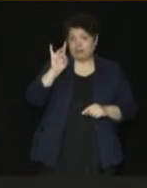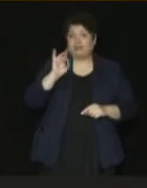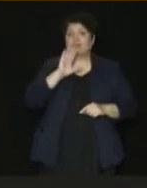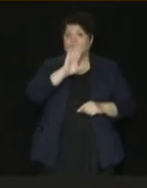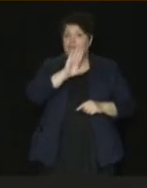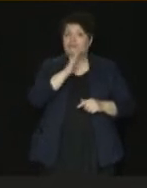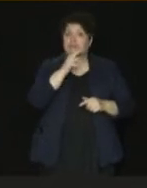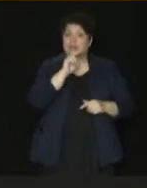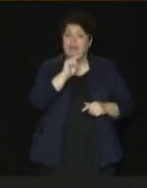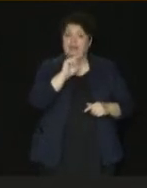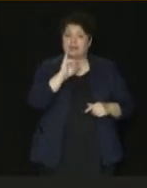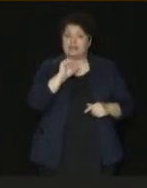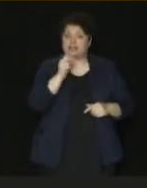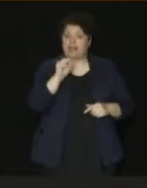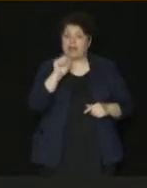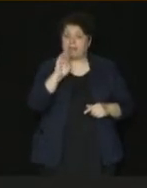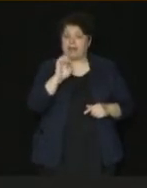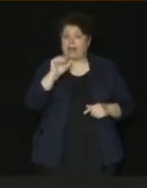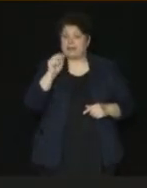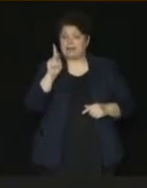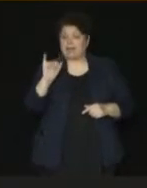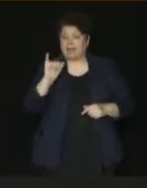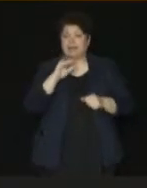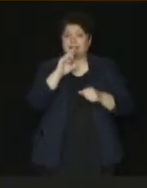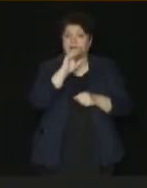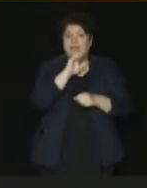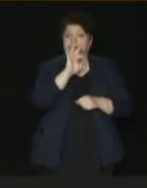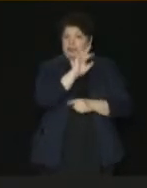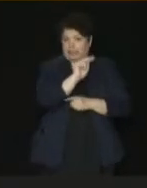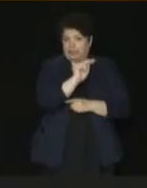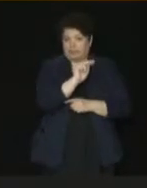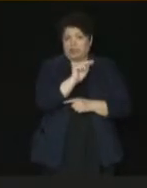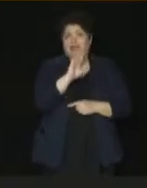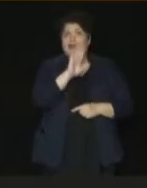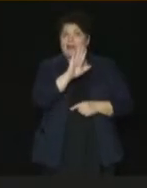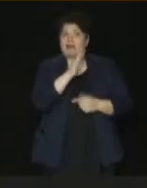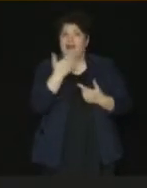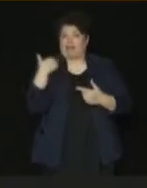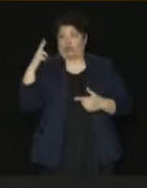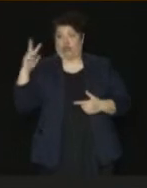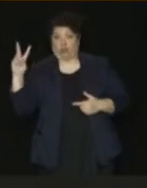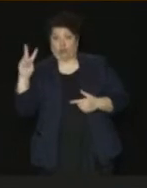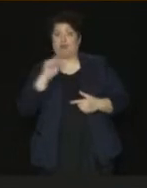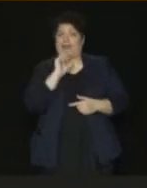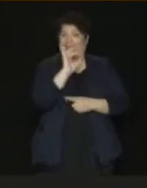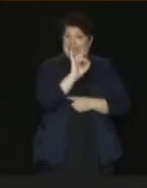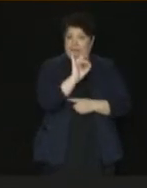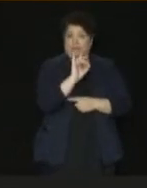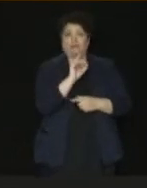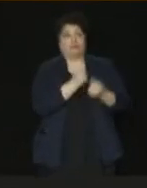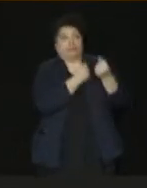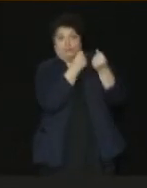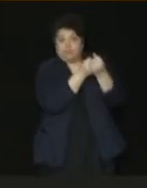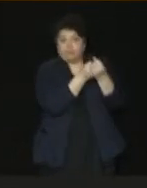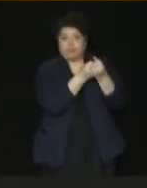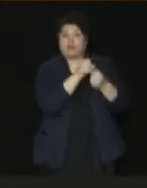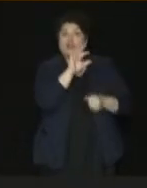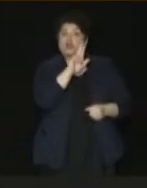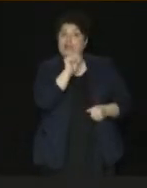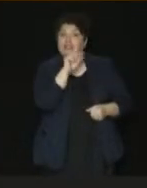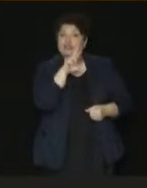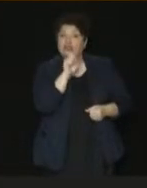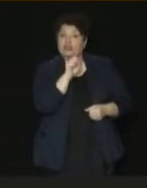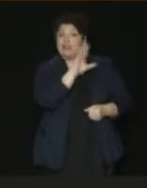of the Anishinaabe Nation. In many cases, these Rangers are helping out in their own communities to ensure that